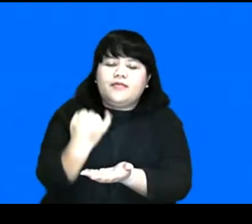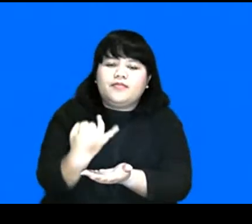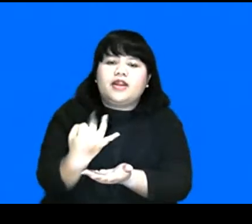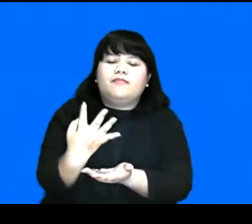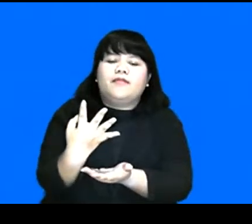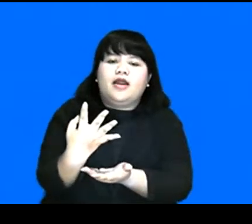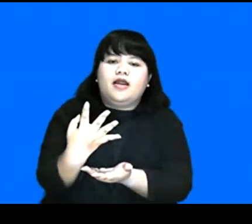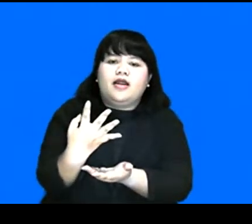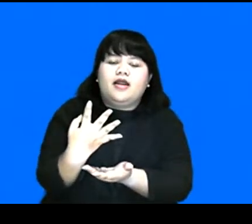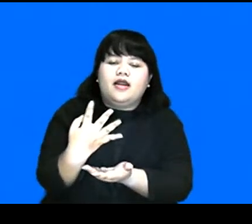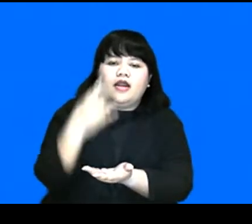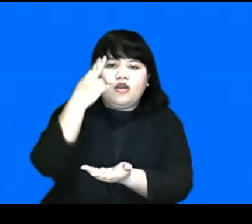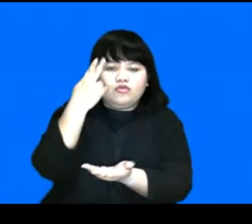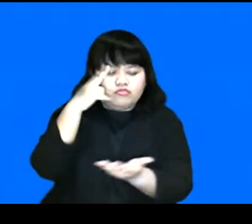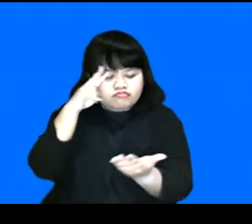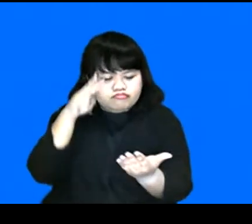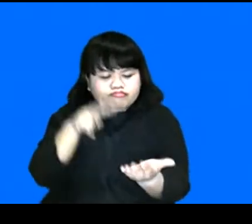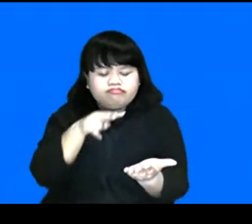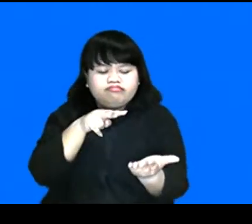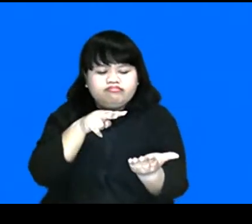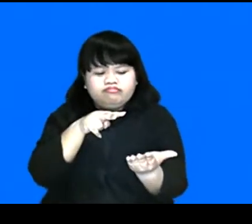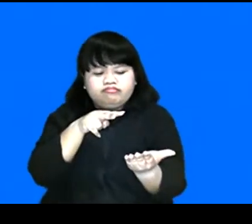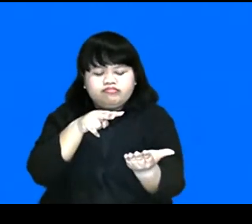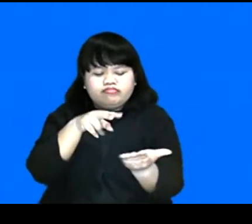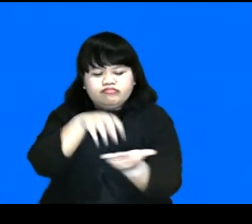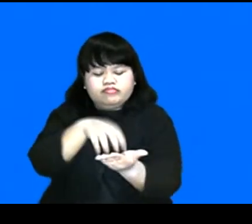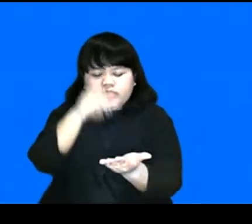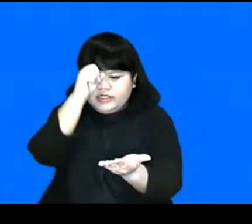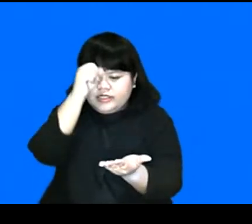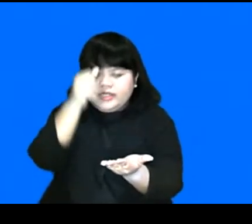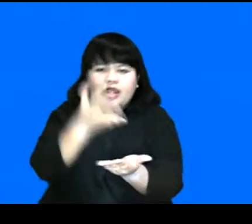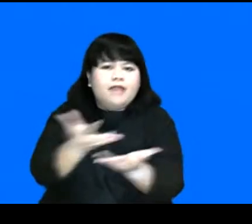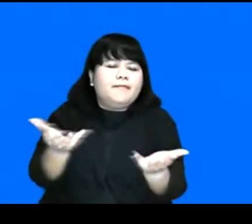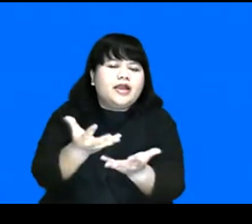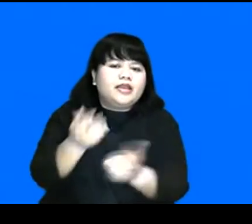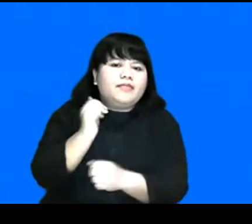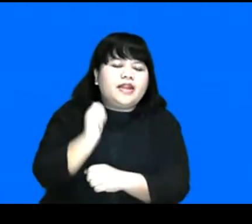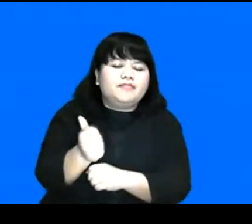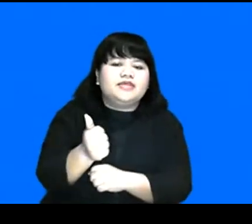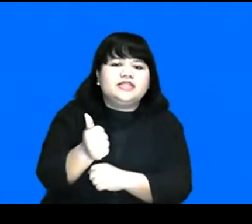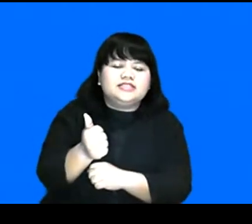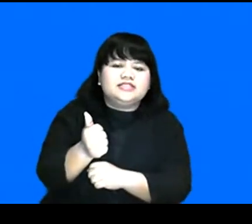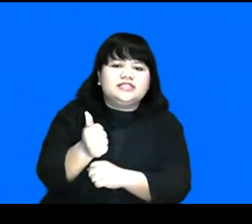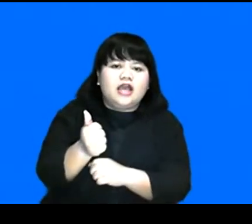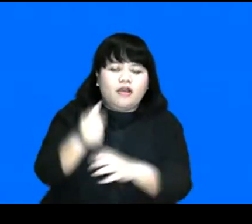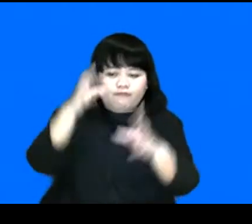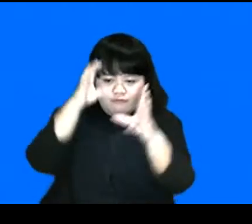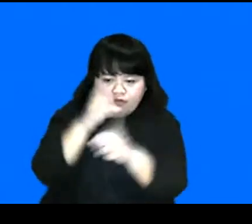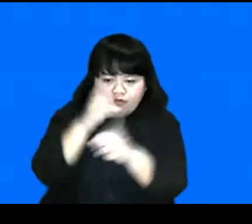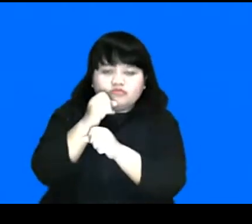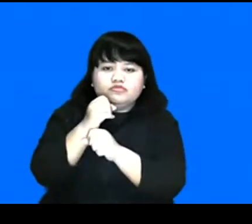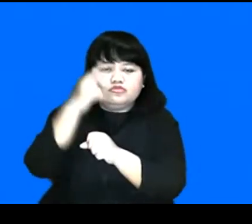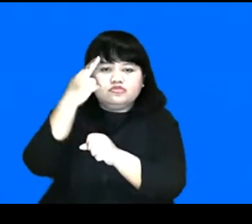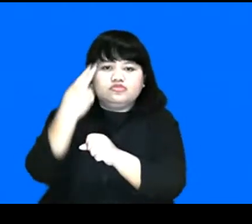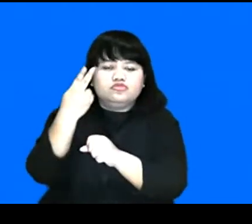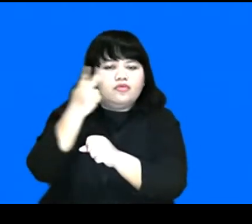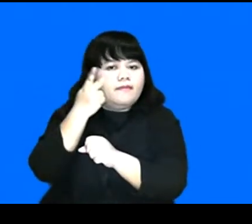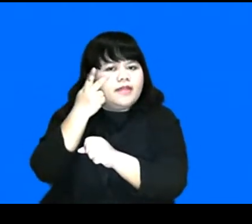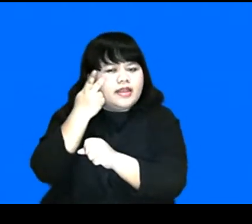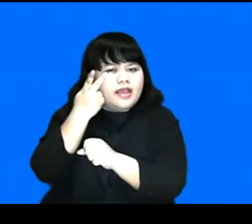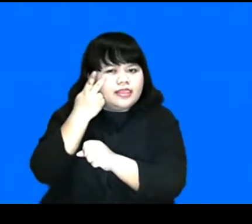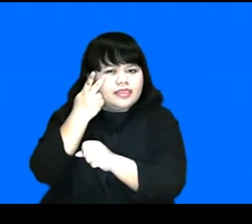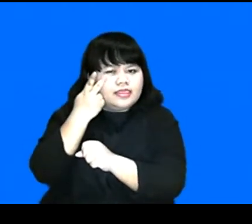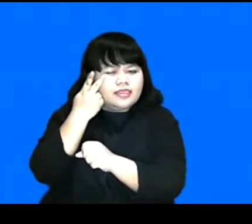wealth is not concentrated in a few hands, to see that there is a kind of